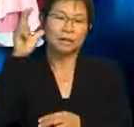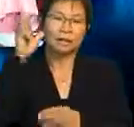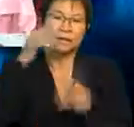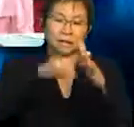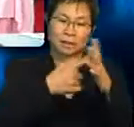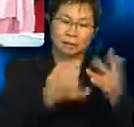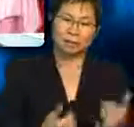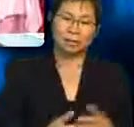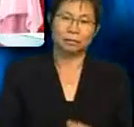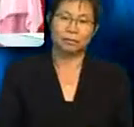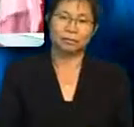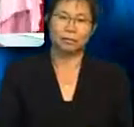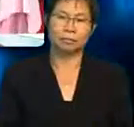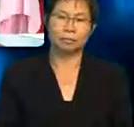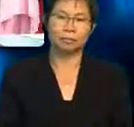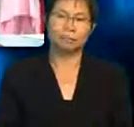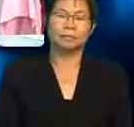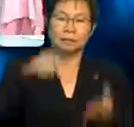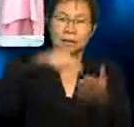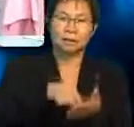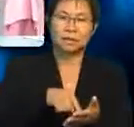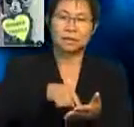Okay, you may start now.